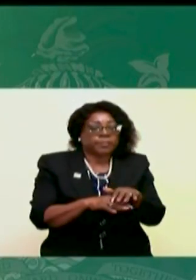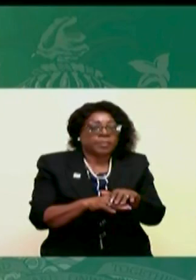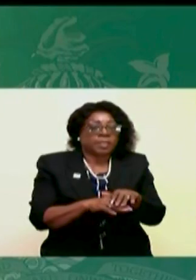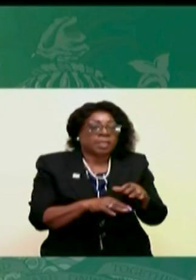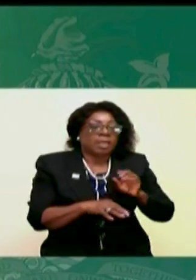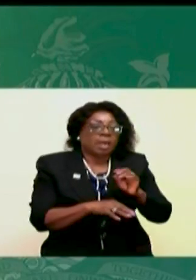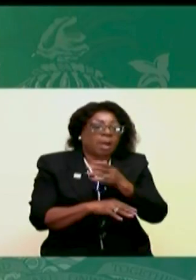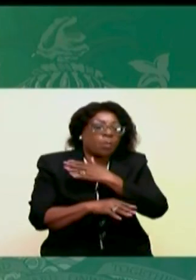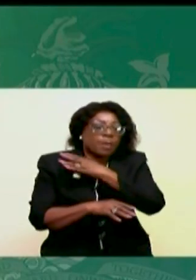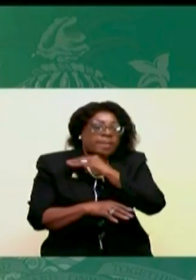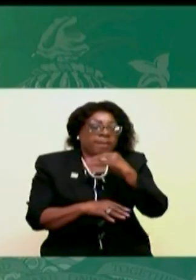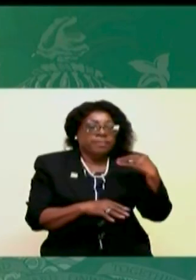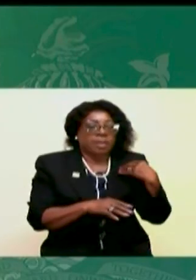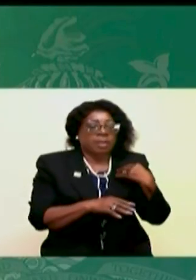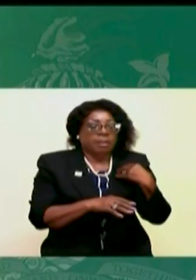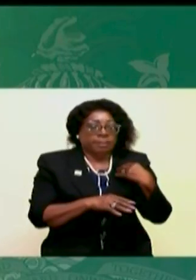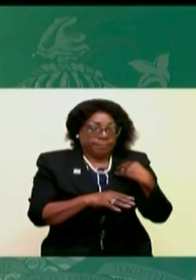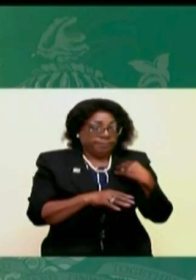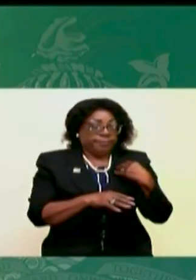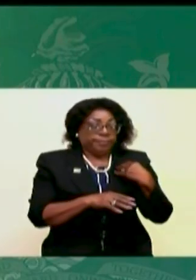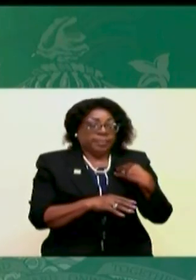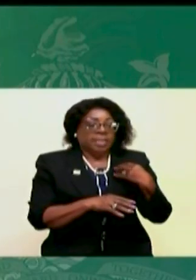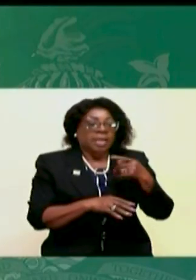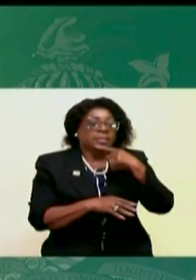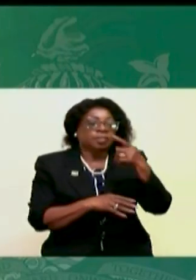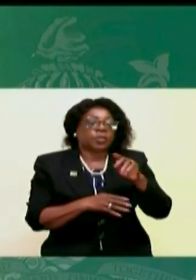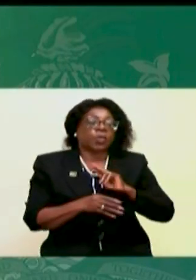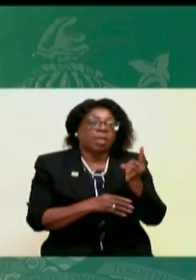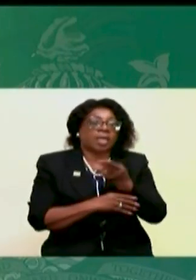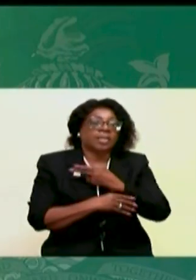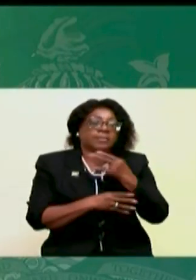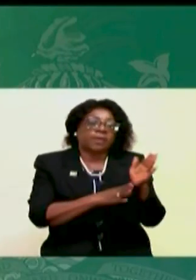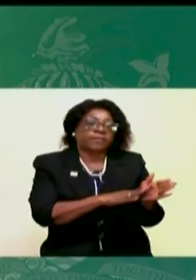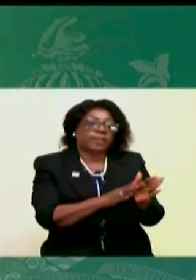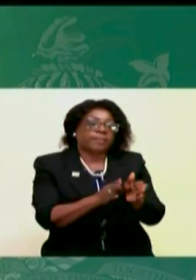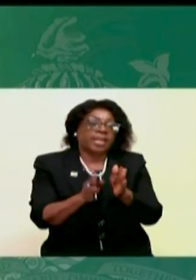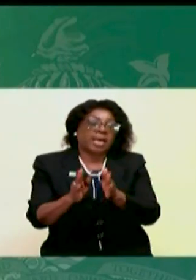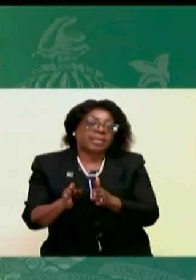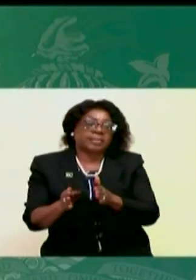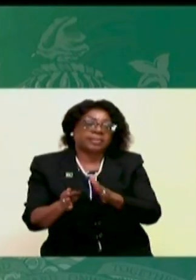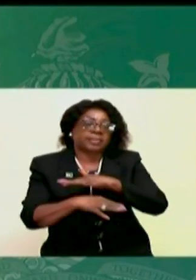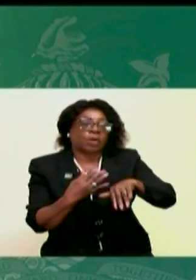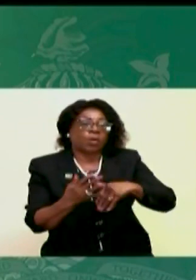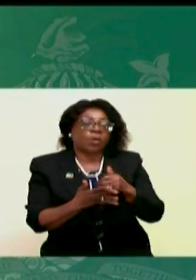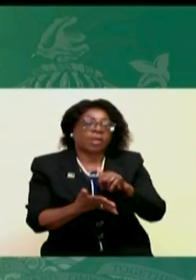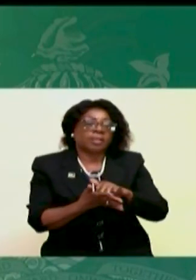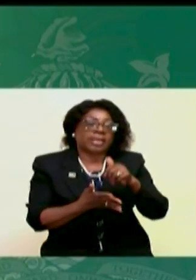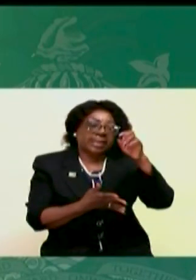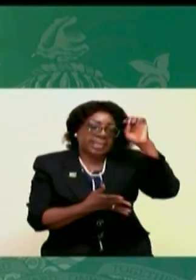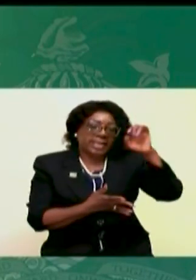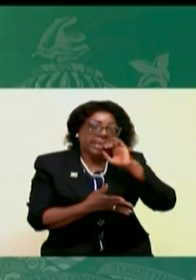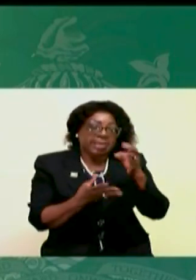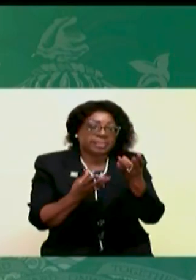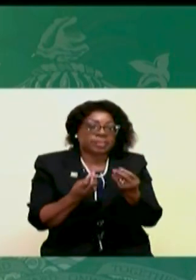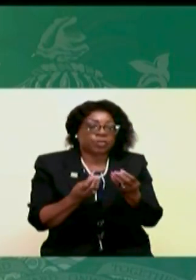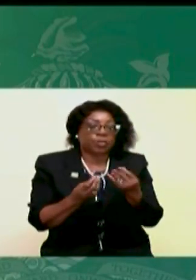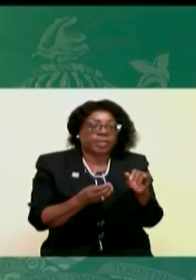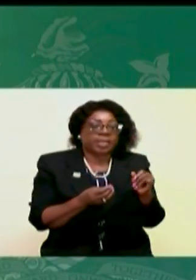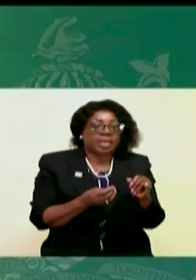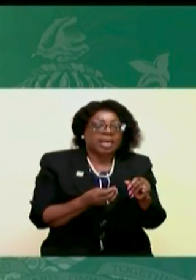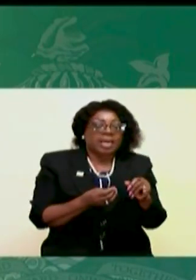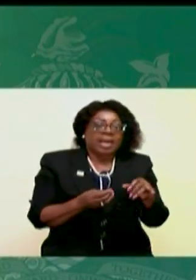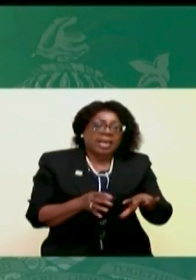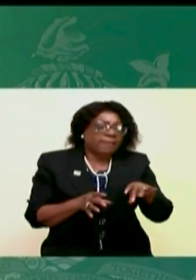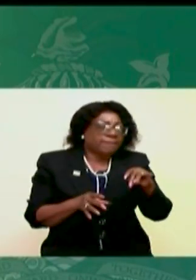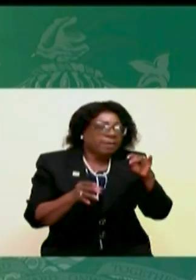Our member has told us of the plans and all that he's doing, and I found it amazing that Marco City